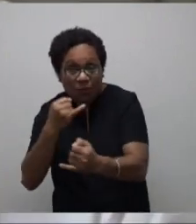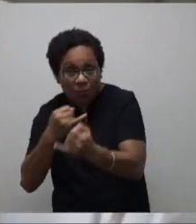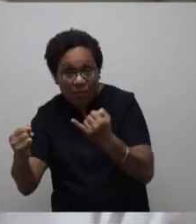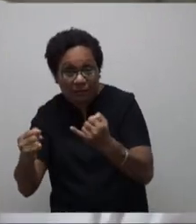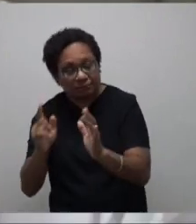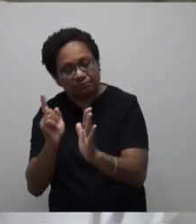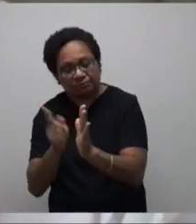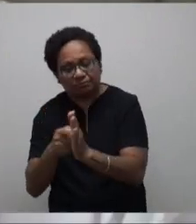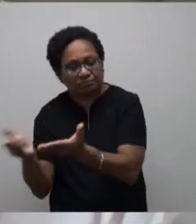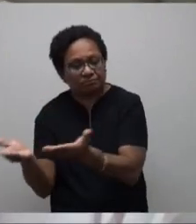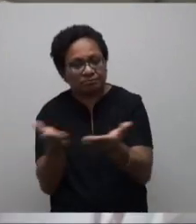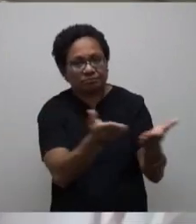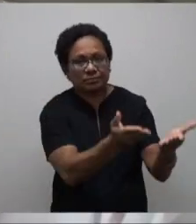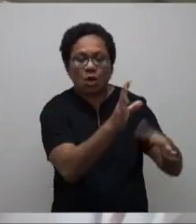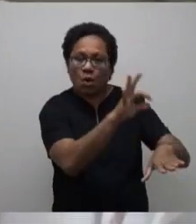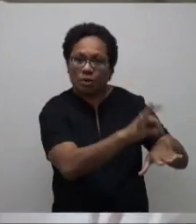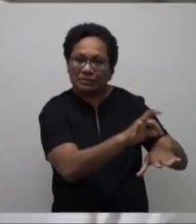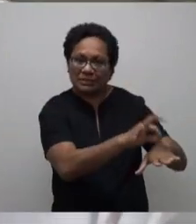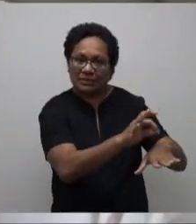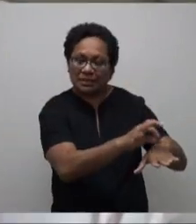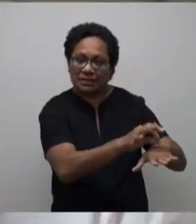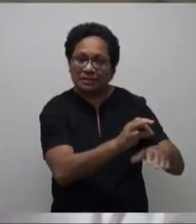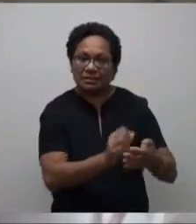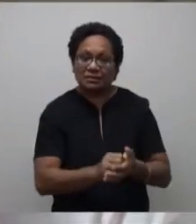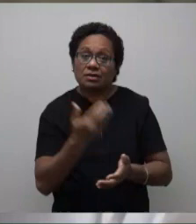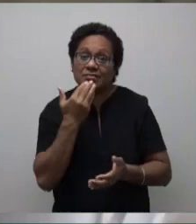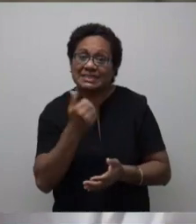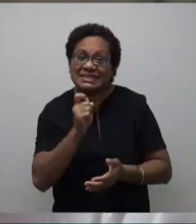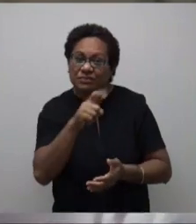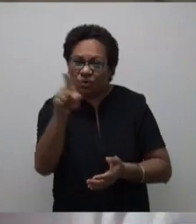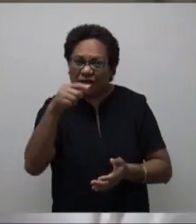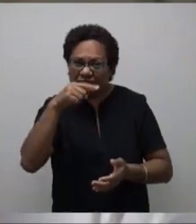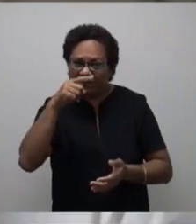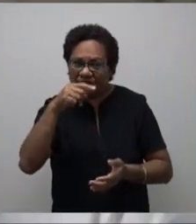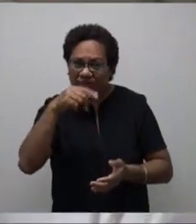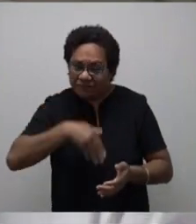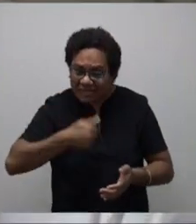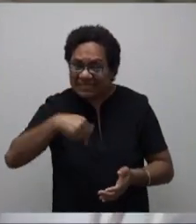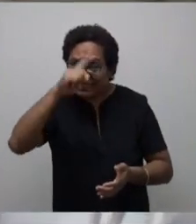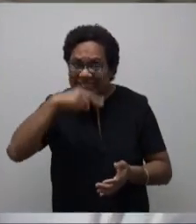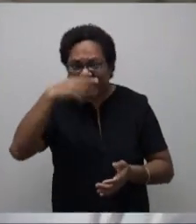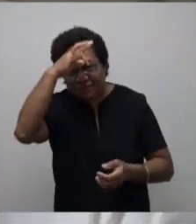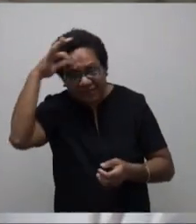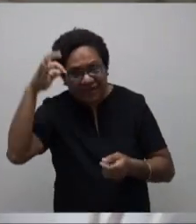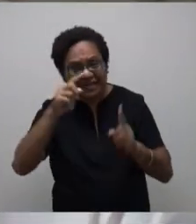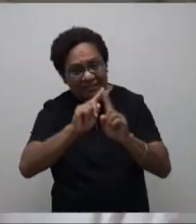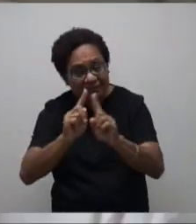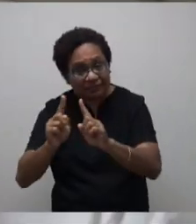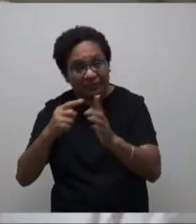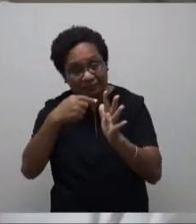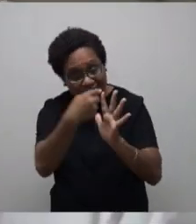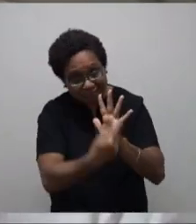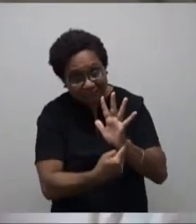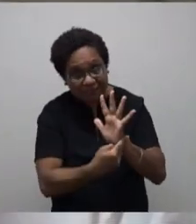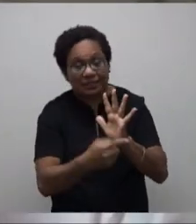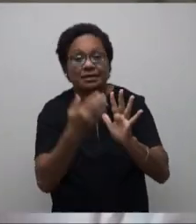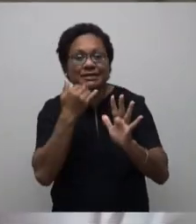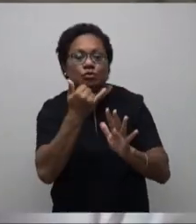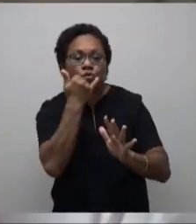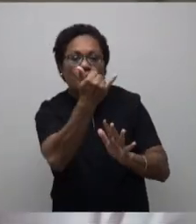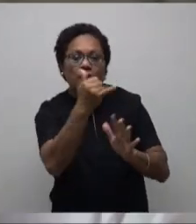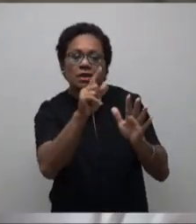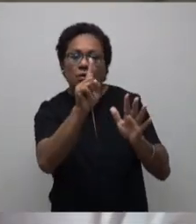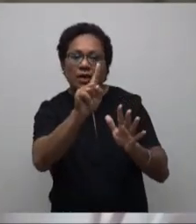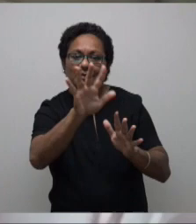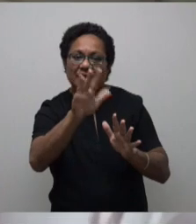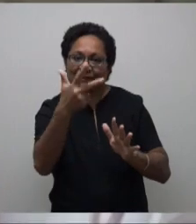to a hospital. So please, if you feel symptoms, call us at number 158, get tested, get protected with the care